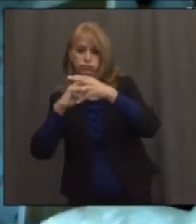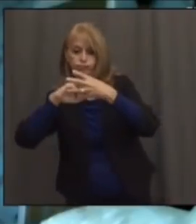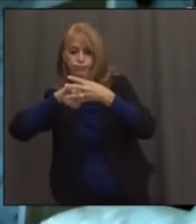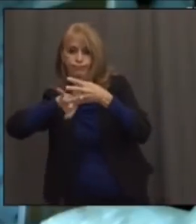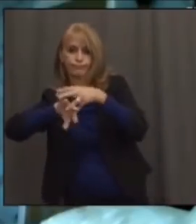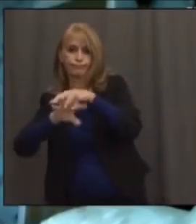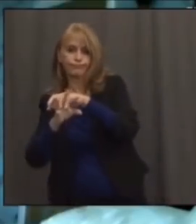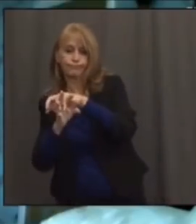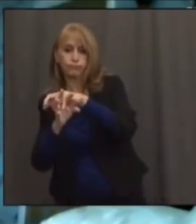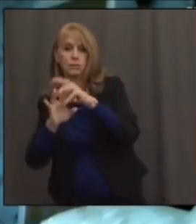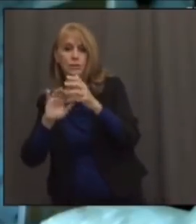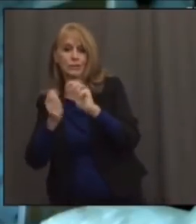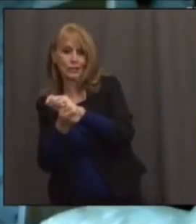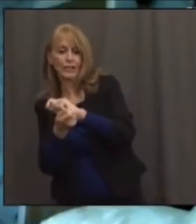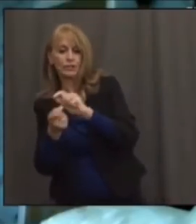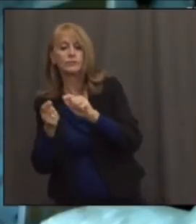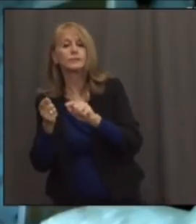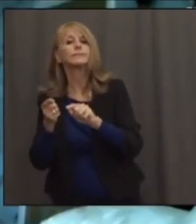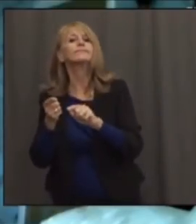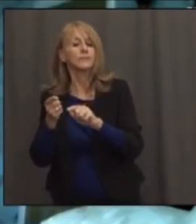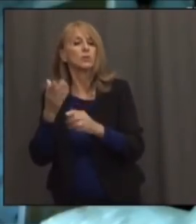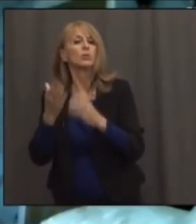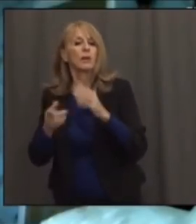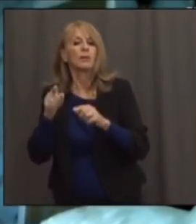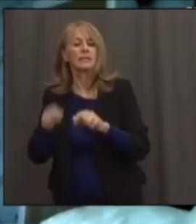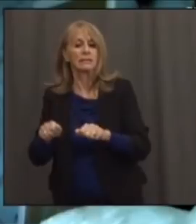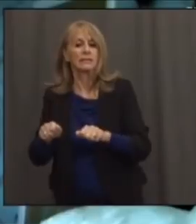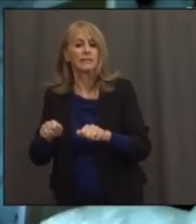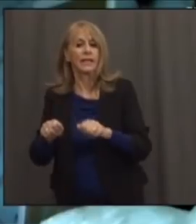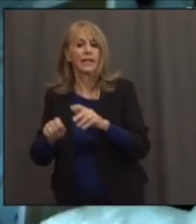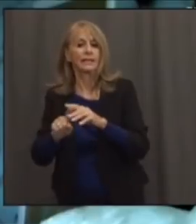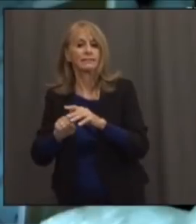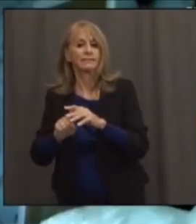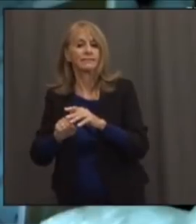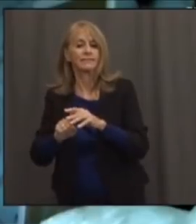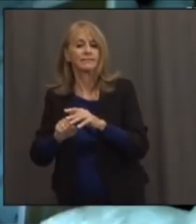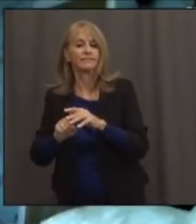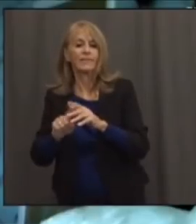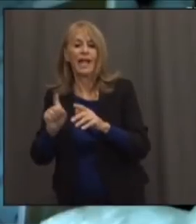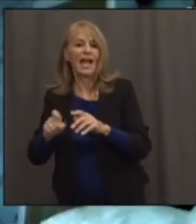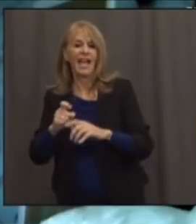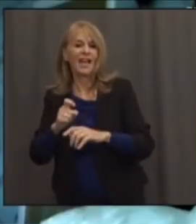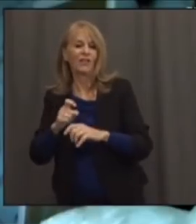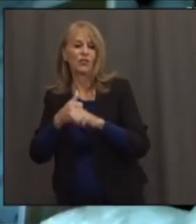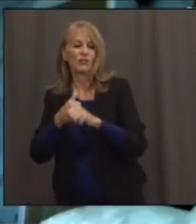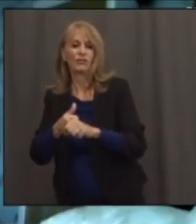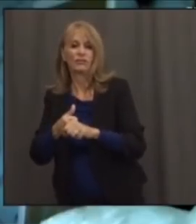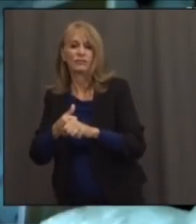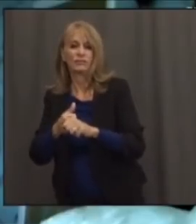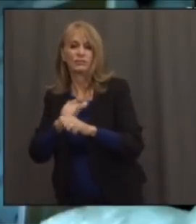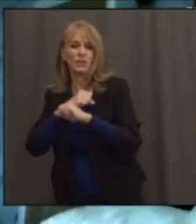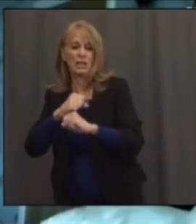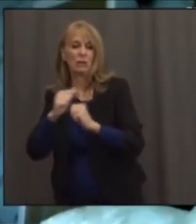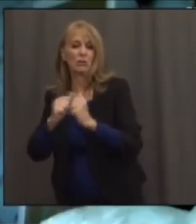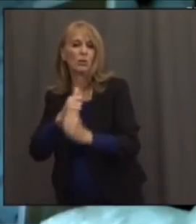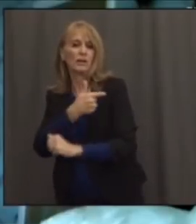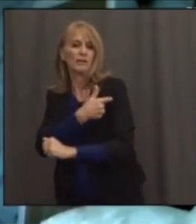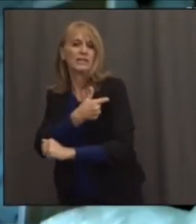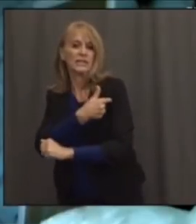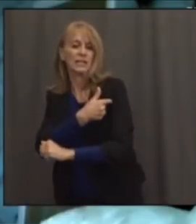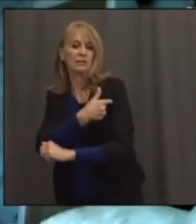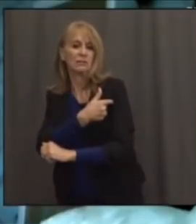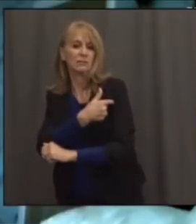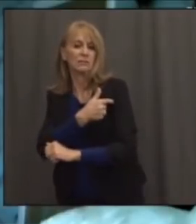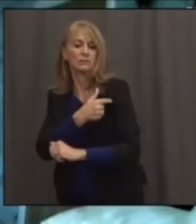The possibility of potential to have variants that escape the immunity induced or conferred by these vaccinations.